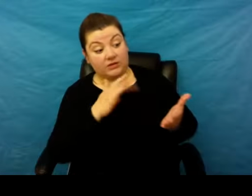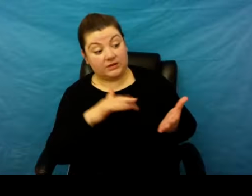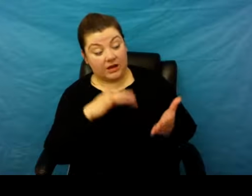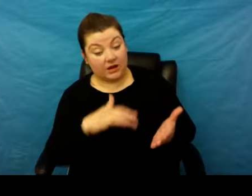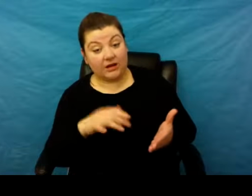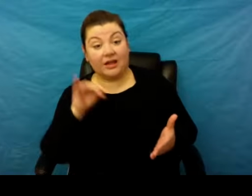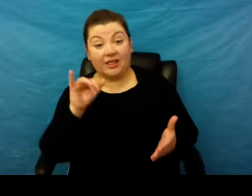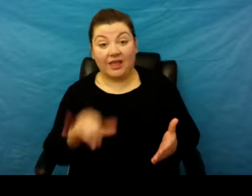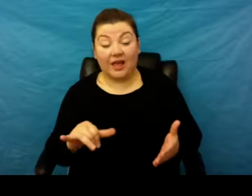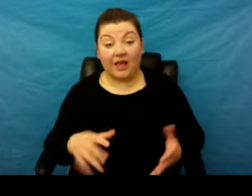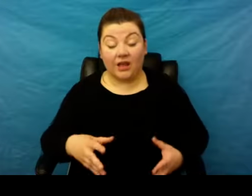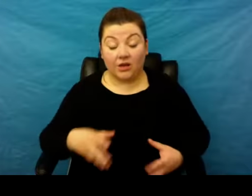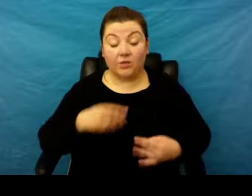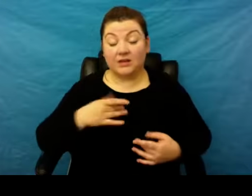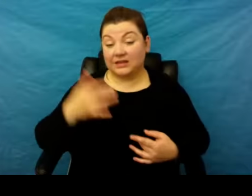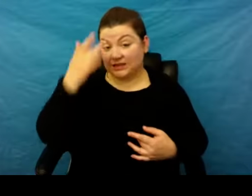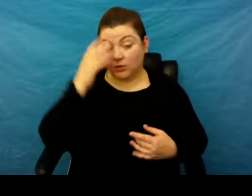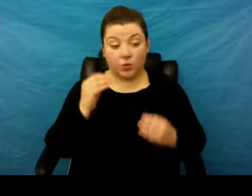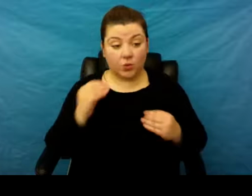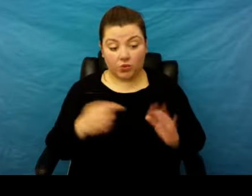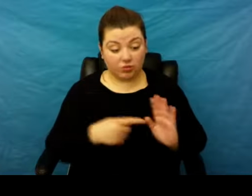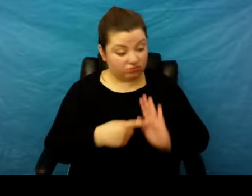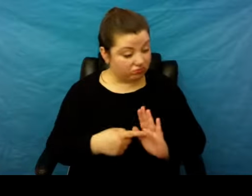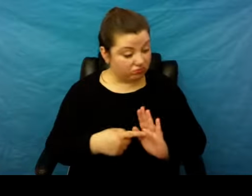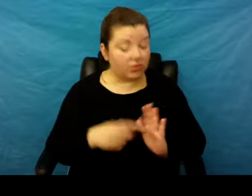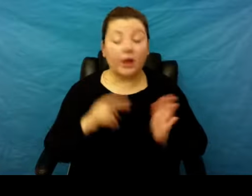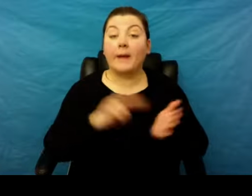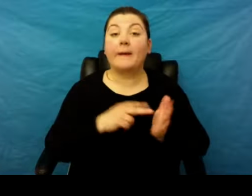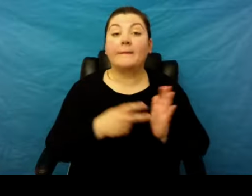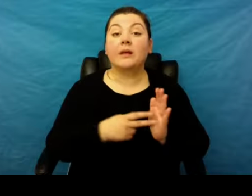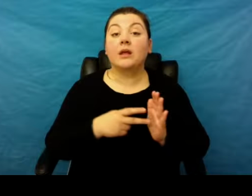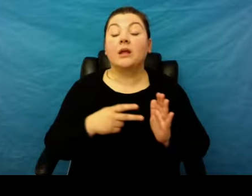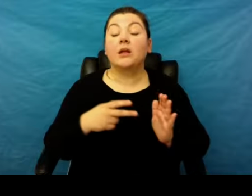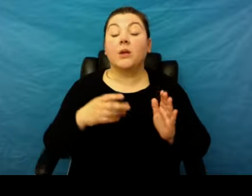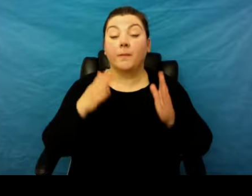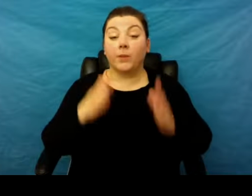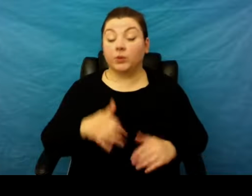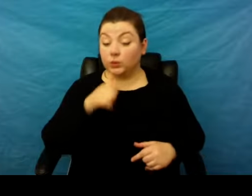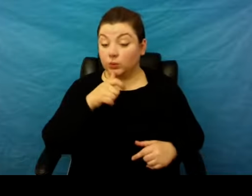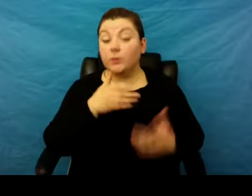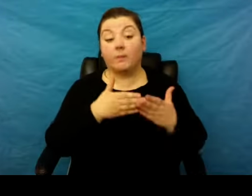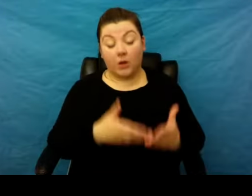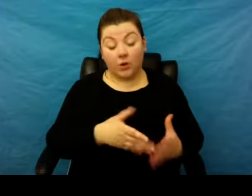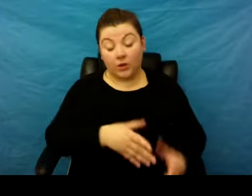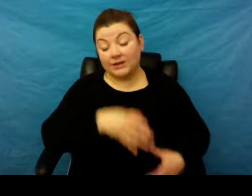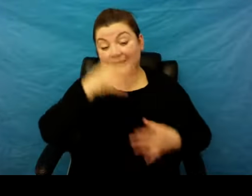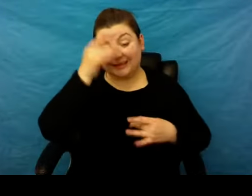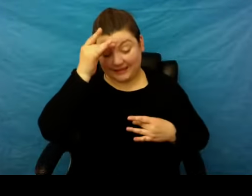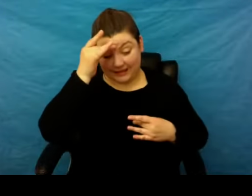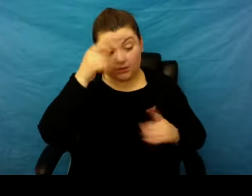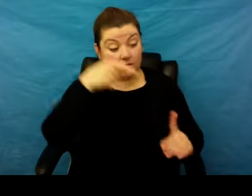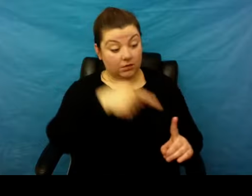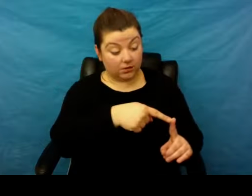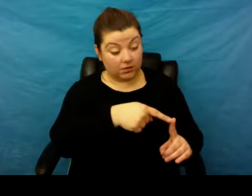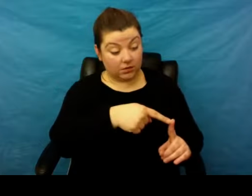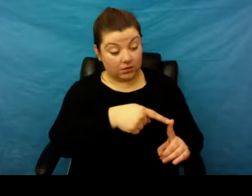asymptomatic spread, it turns out that most of the people who received the virus from someone else, the person who they received the virus